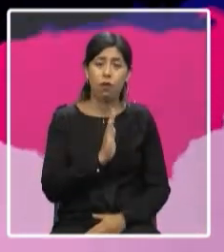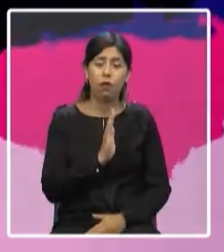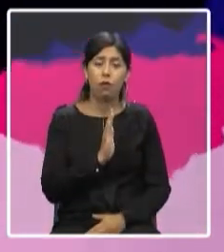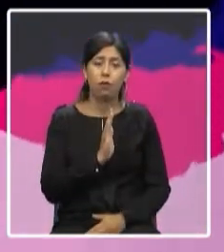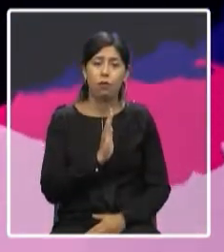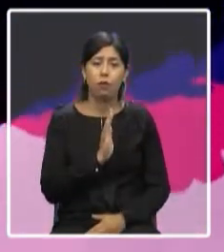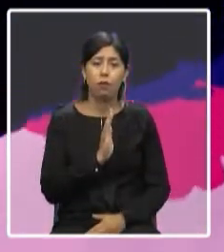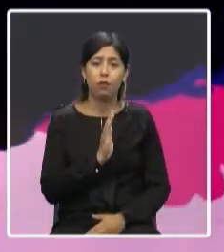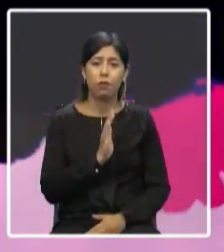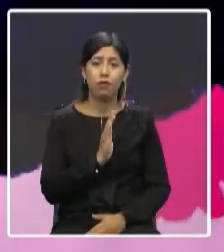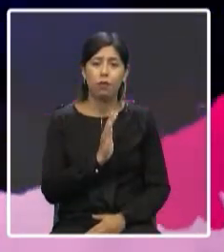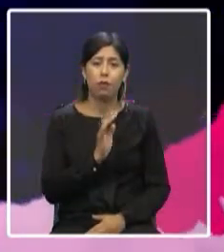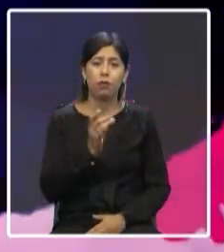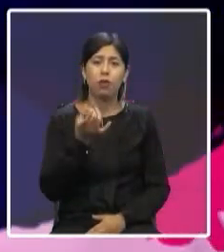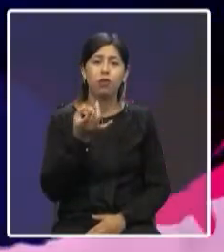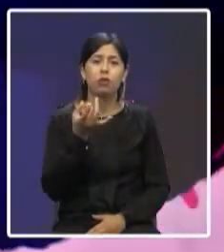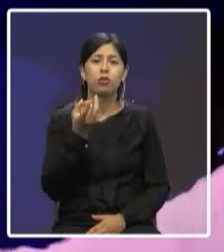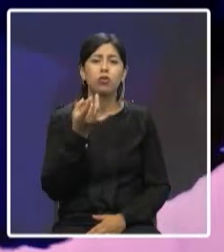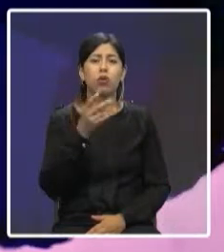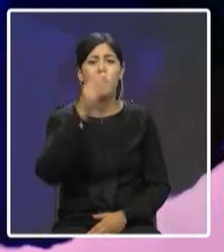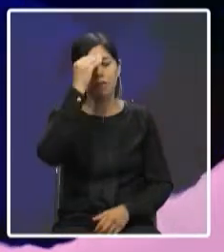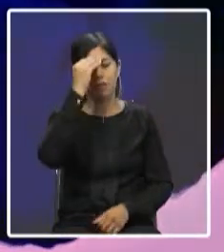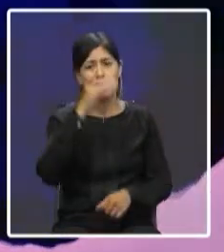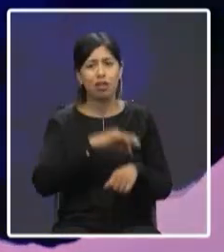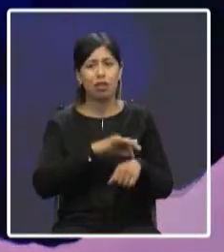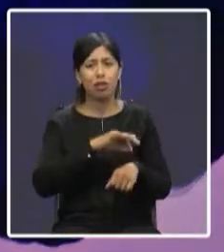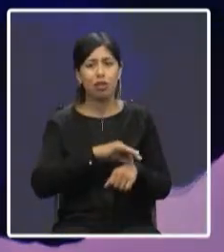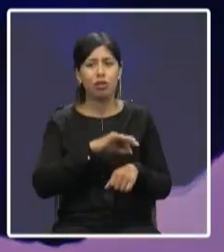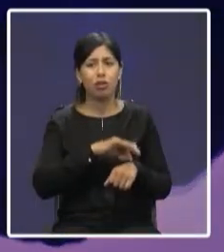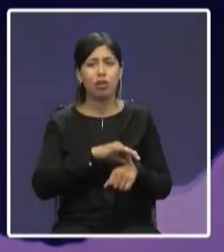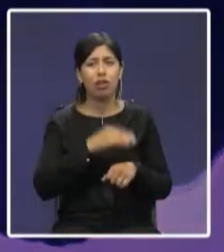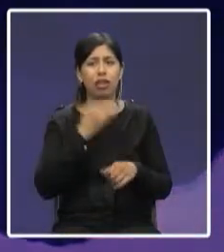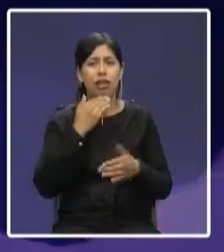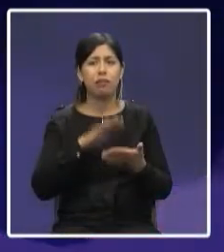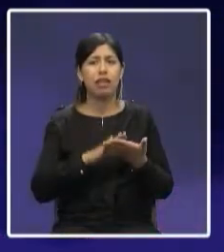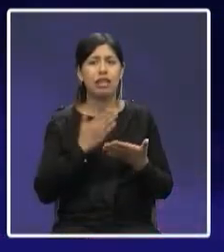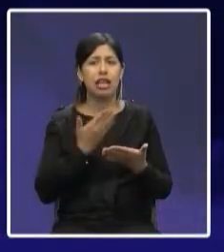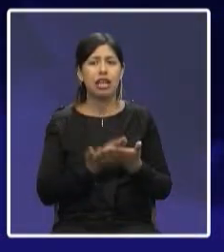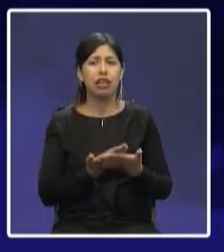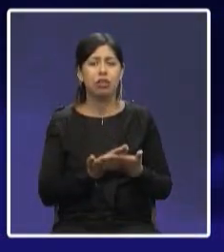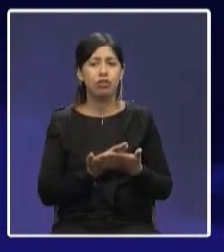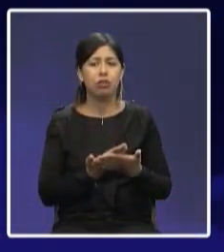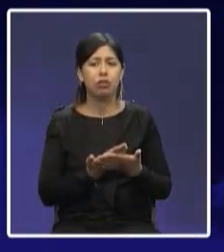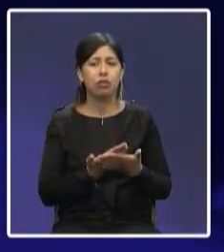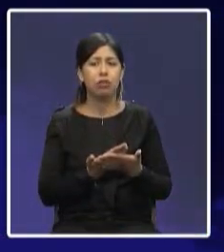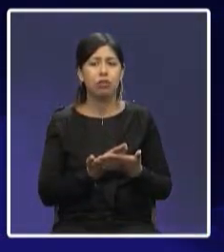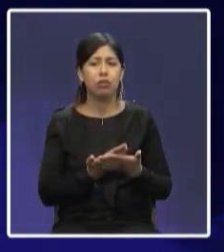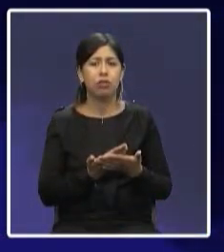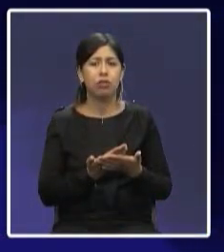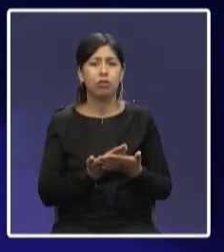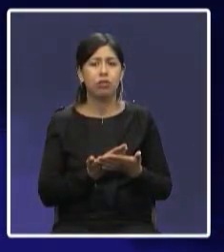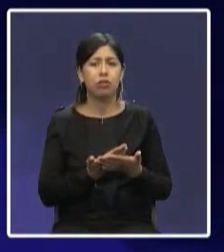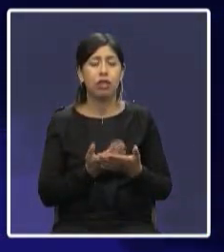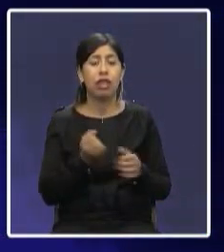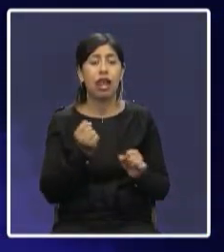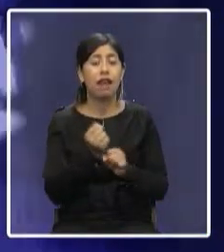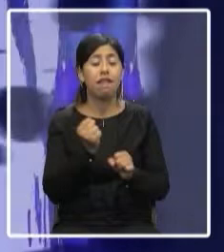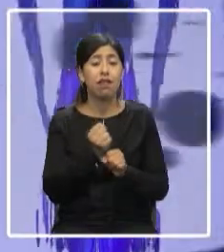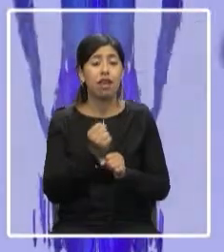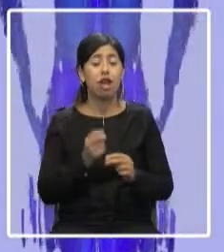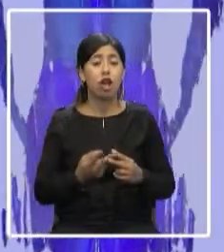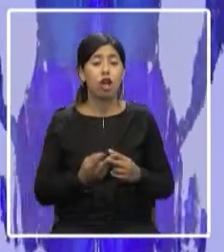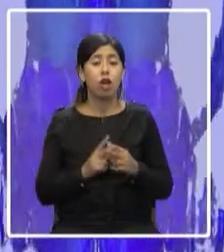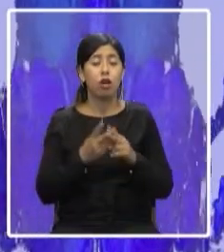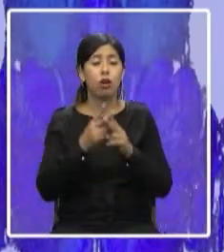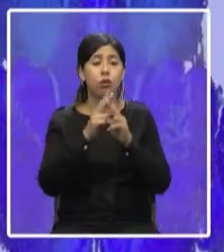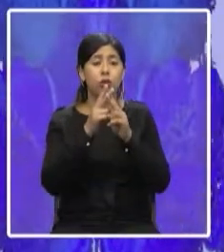gun dramatically increases the speed with which you can work, the amount you can accomplish, the value of your labor, and even the difficulty of the jobs